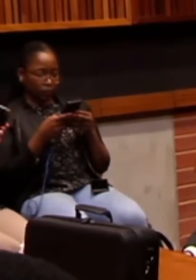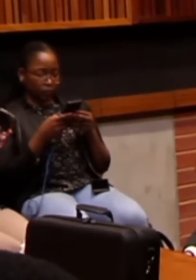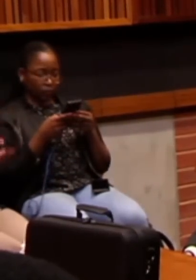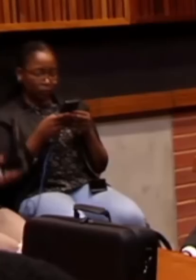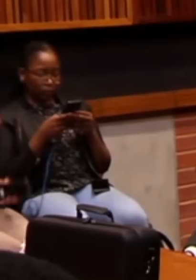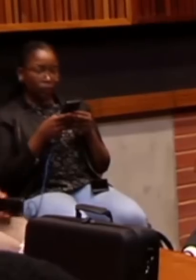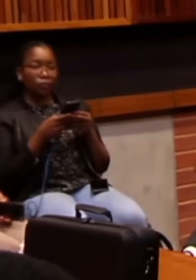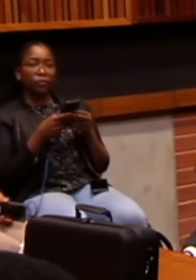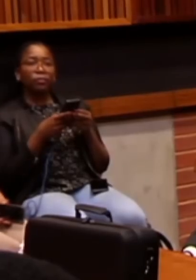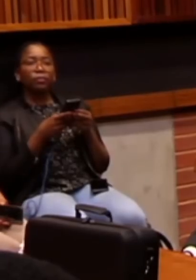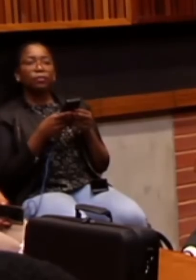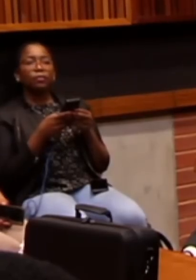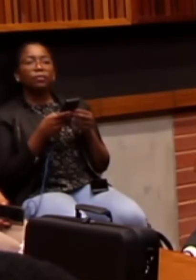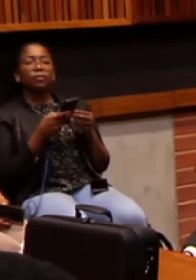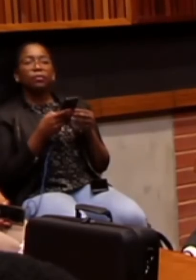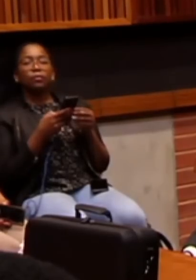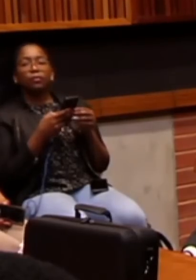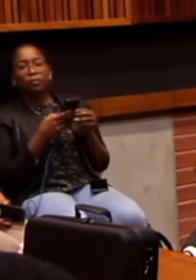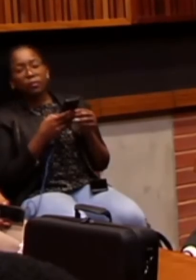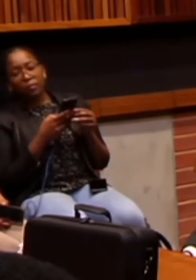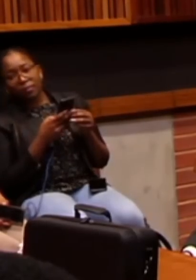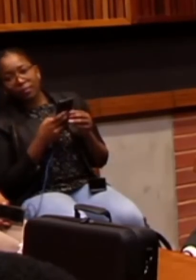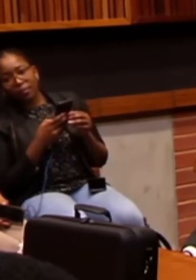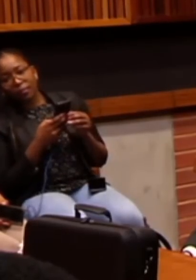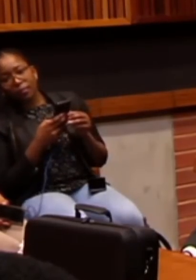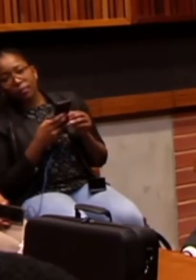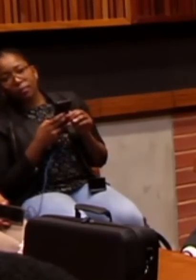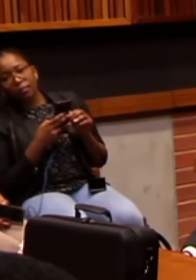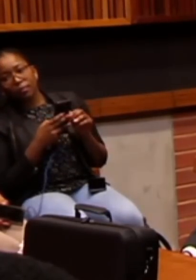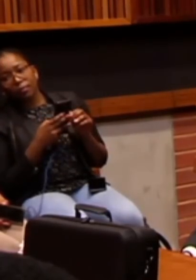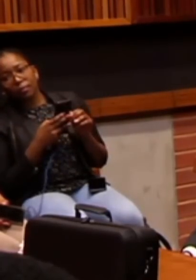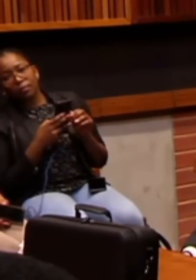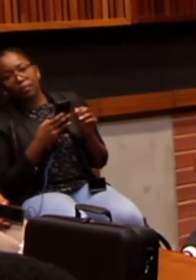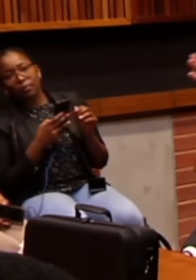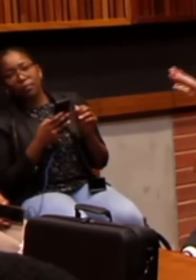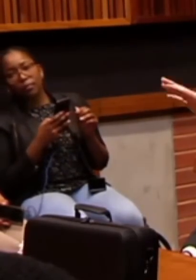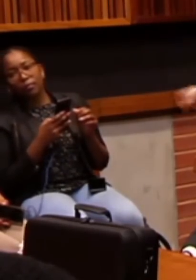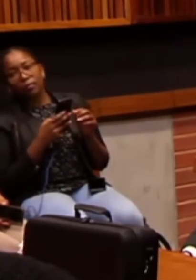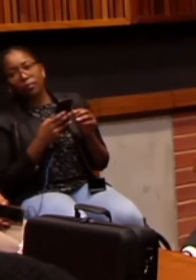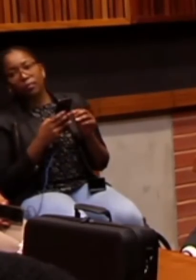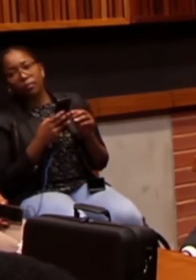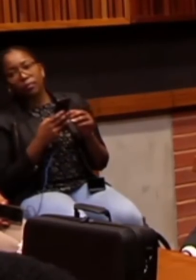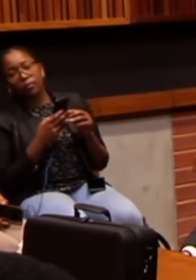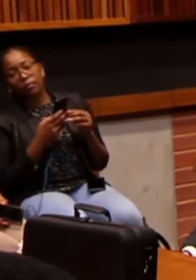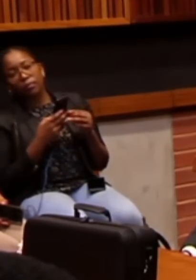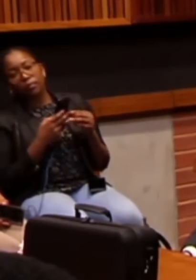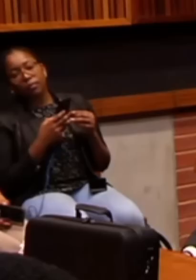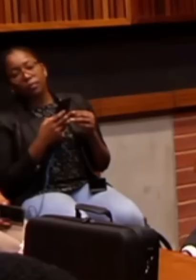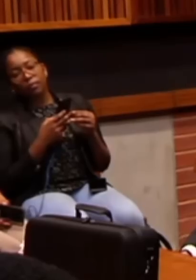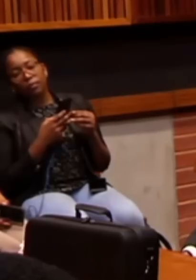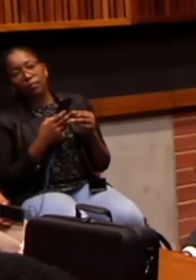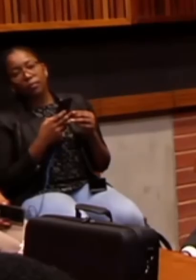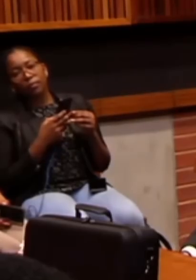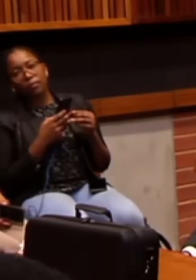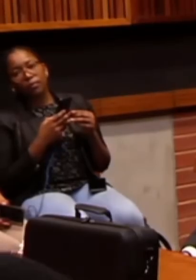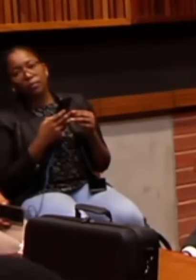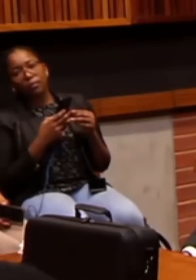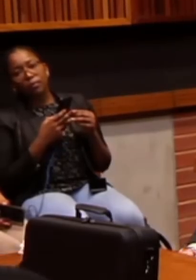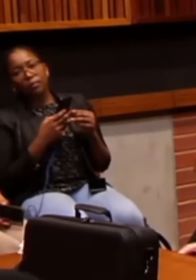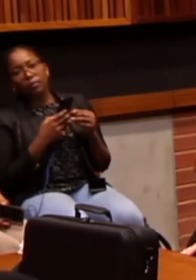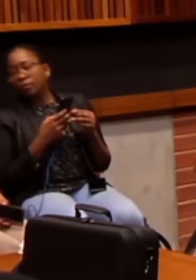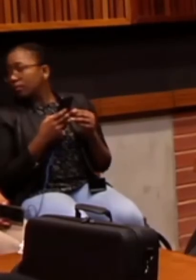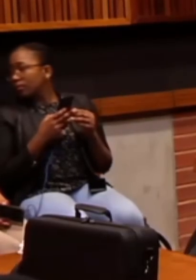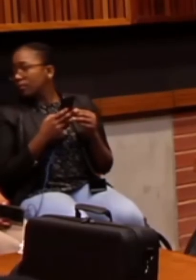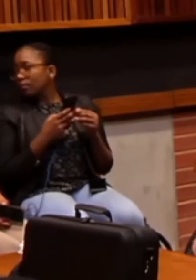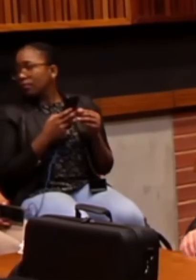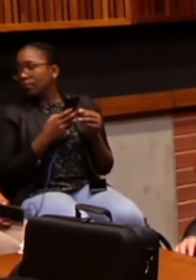next occasion, provide the docket and provide the indictment or charge sheet. So let's just all be on the same page. May it please the court. Thank